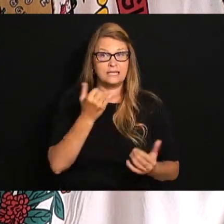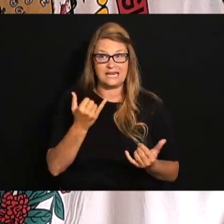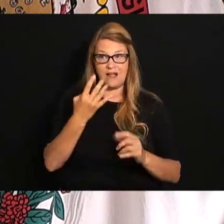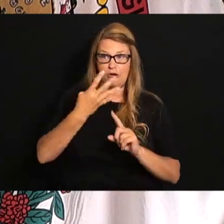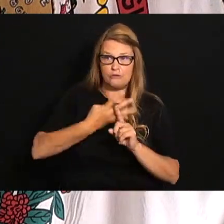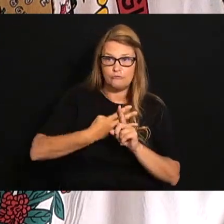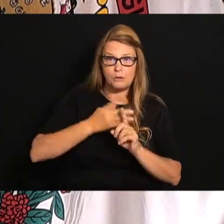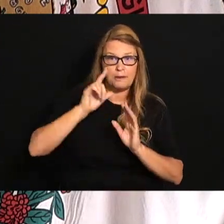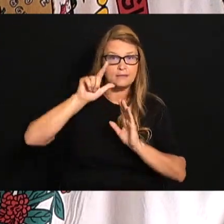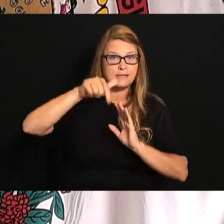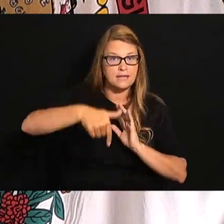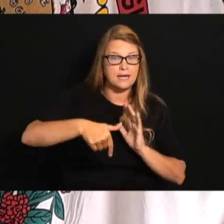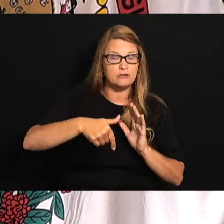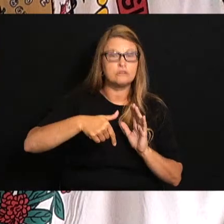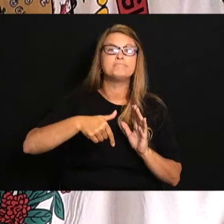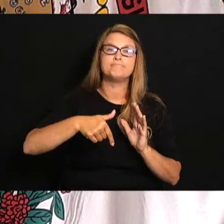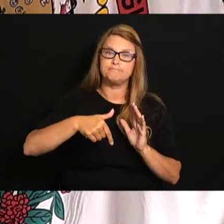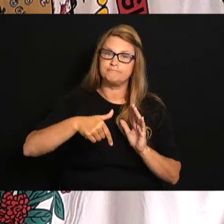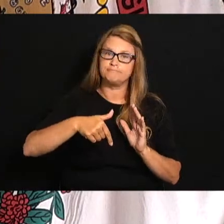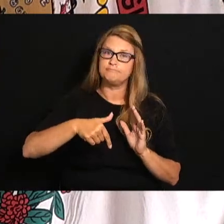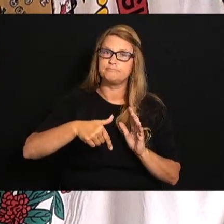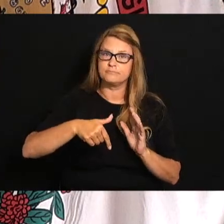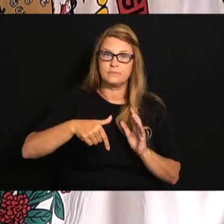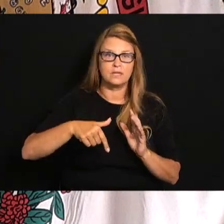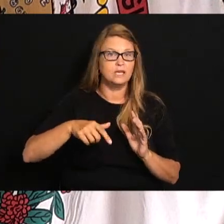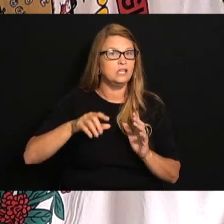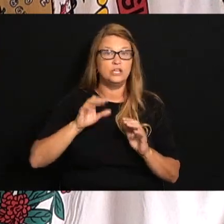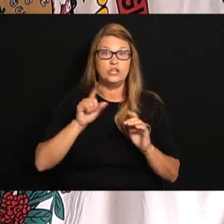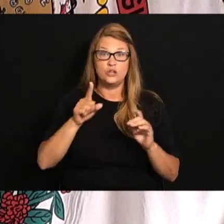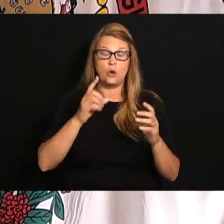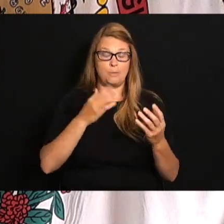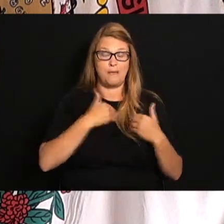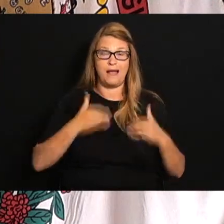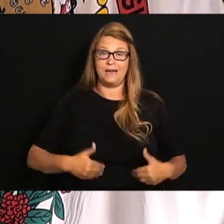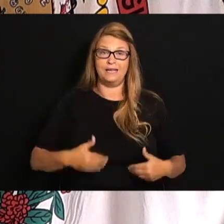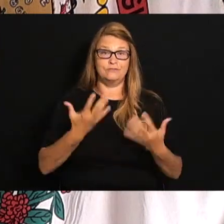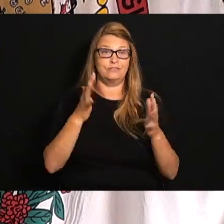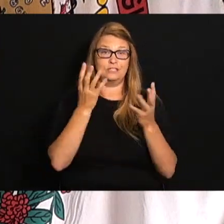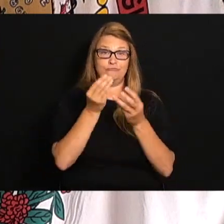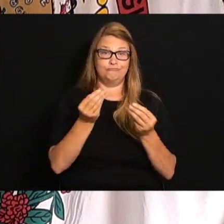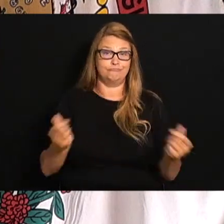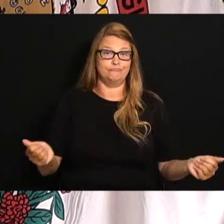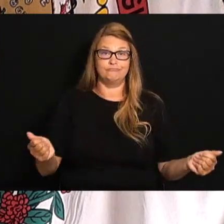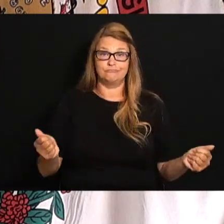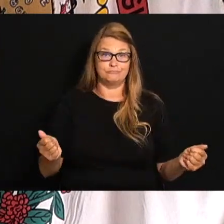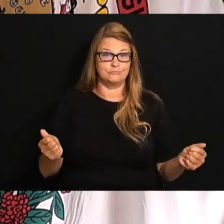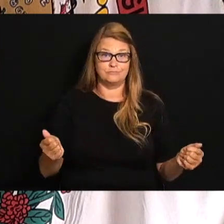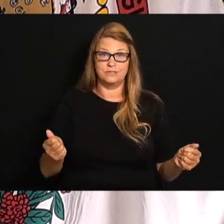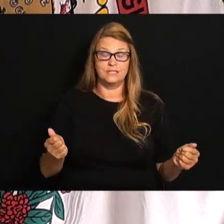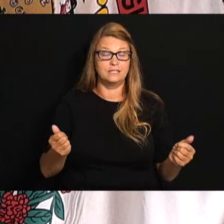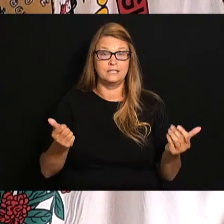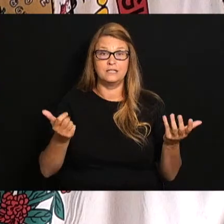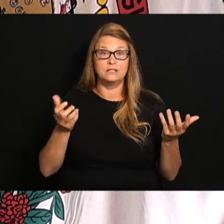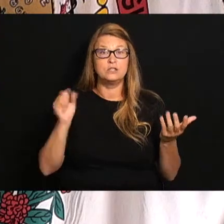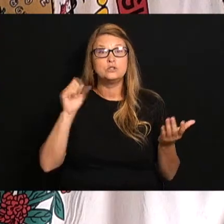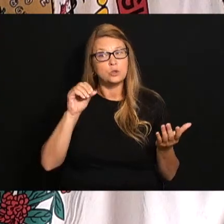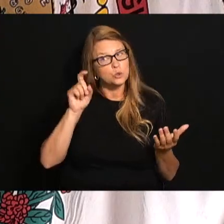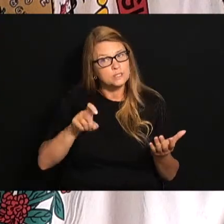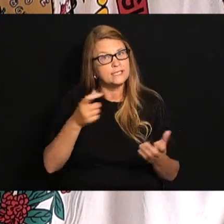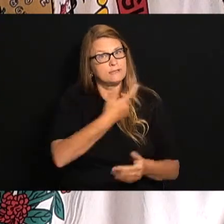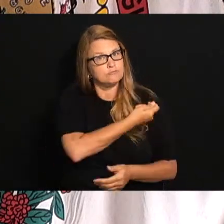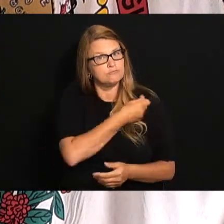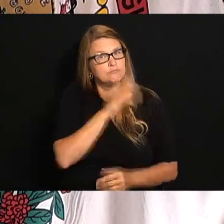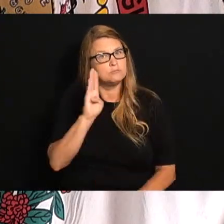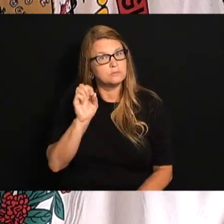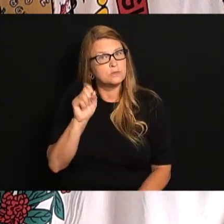or whatever it may be, you don't have any immunity. You're absolutely just winging it. And it's not very